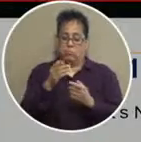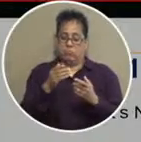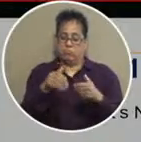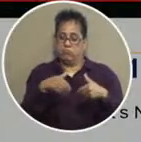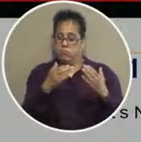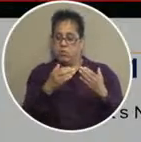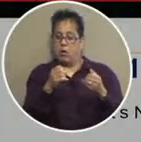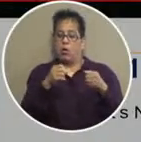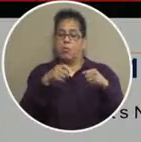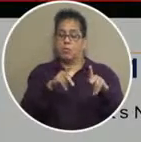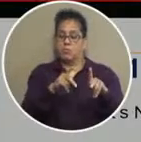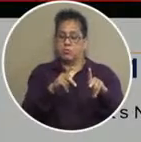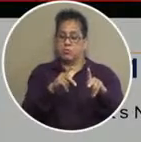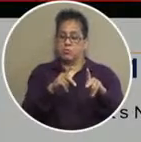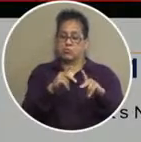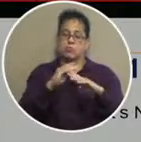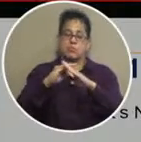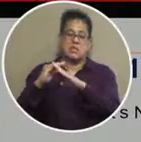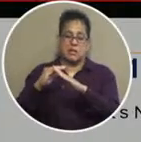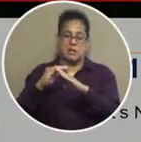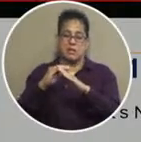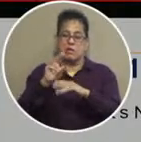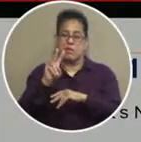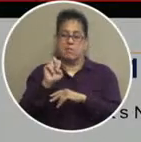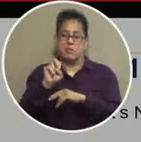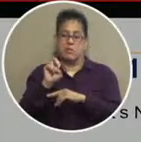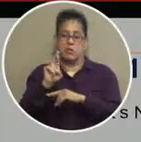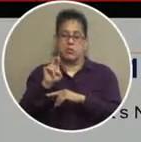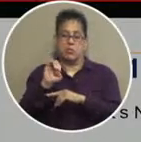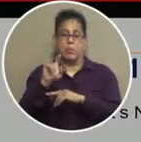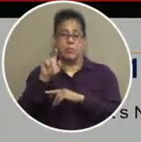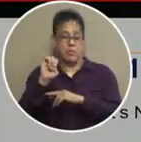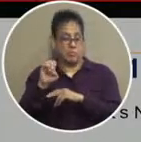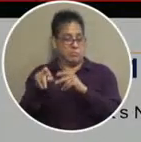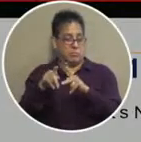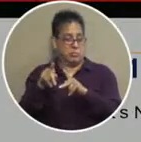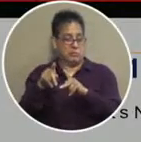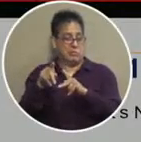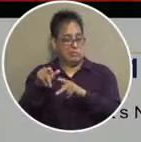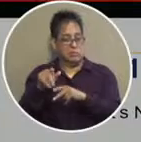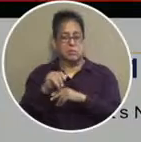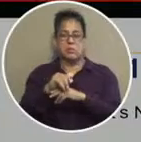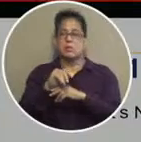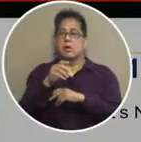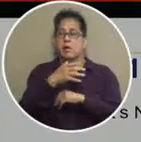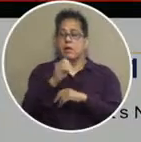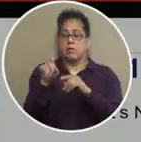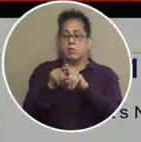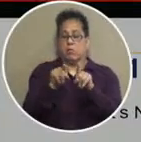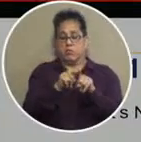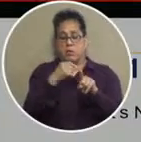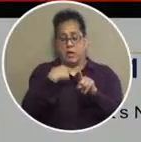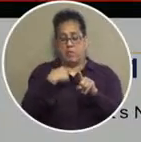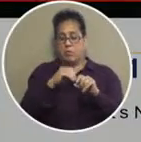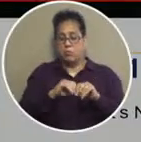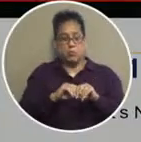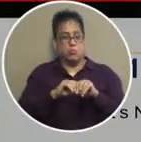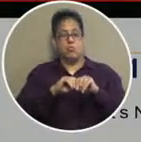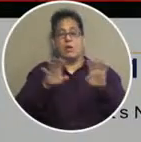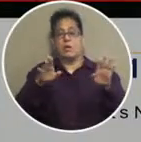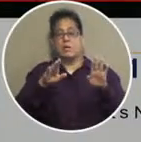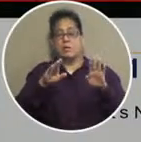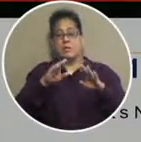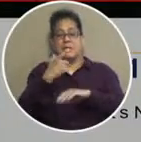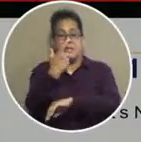opportunity to protect the most vulnerable ones, but also having a widespread immunization program throughout